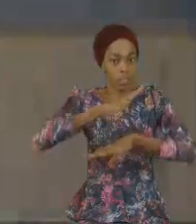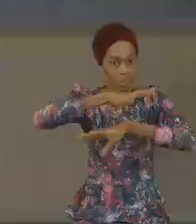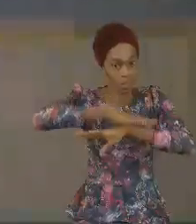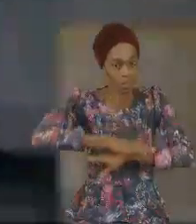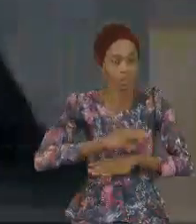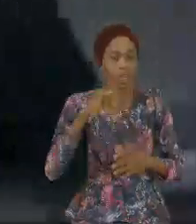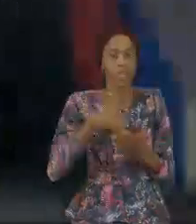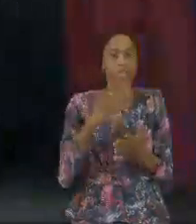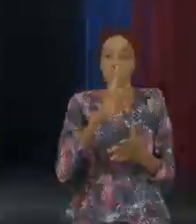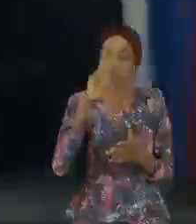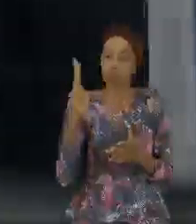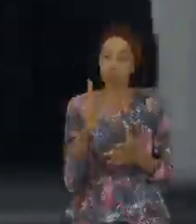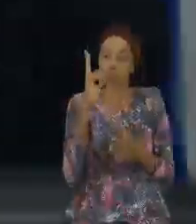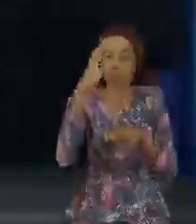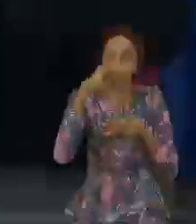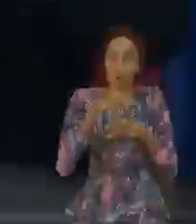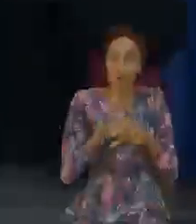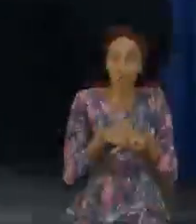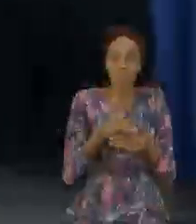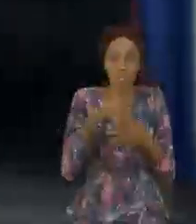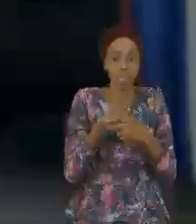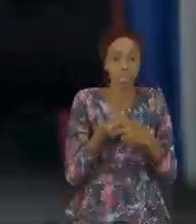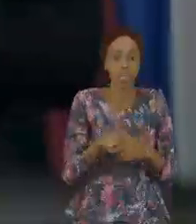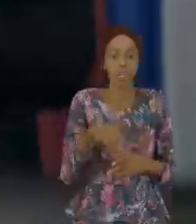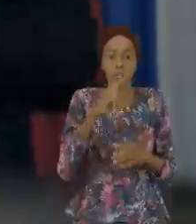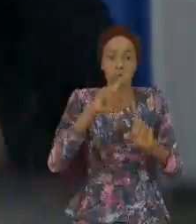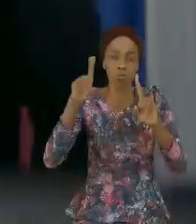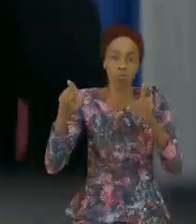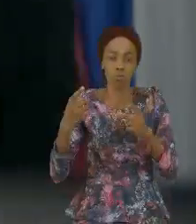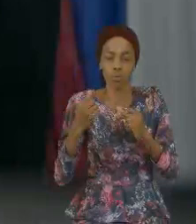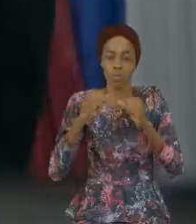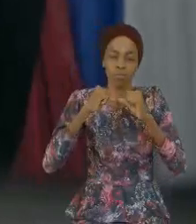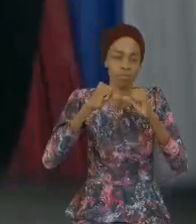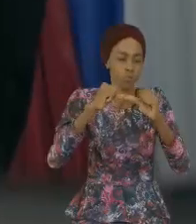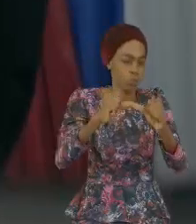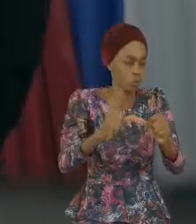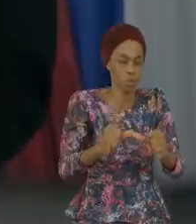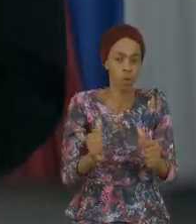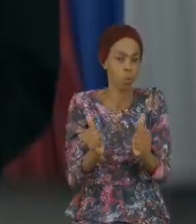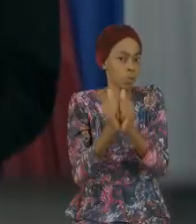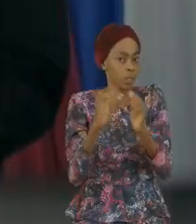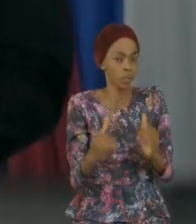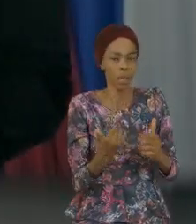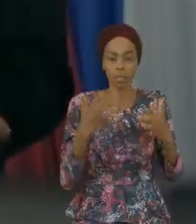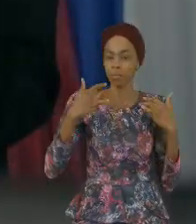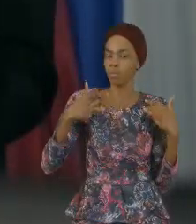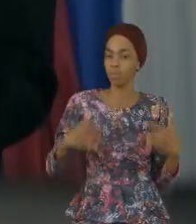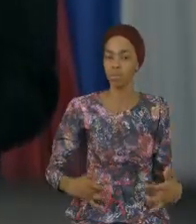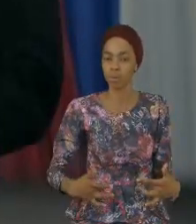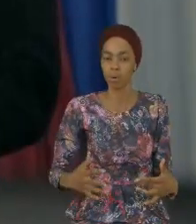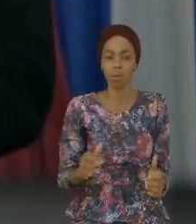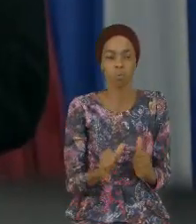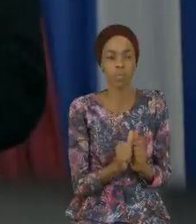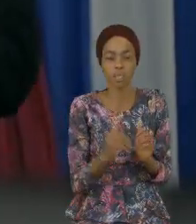useful in your doggedly going on without any discouragement and without